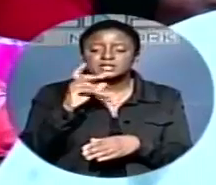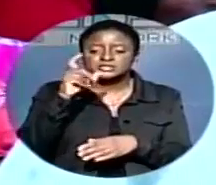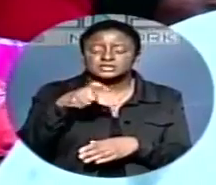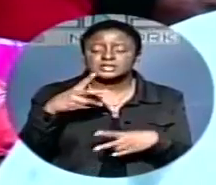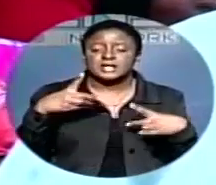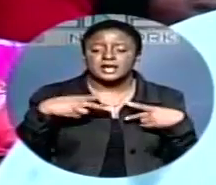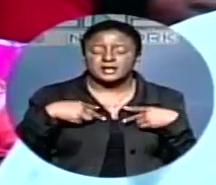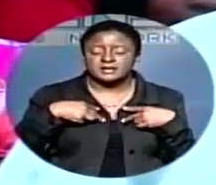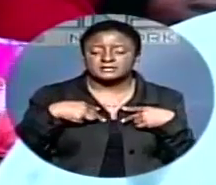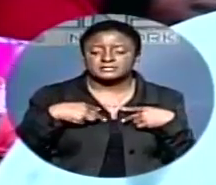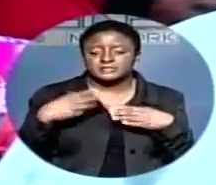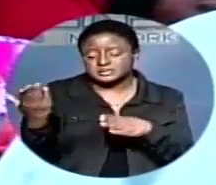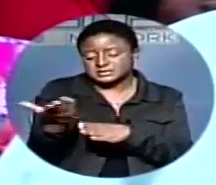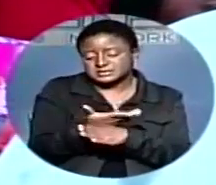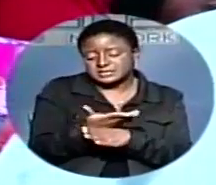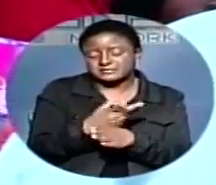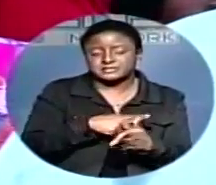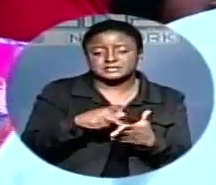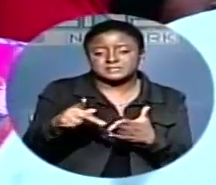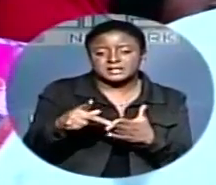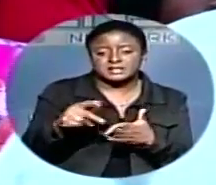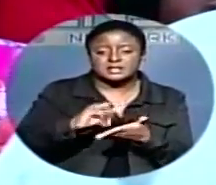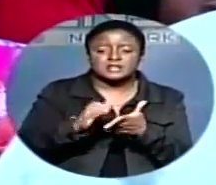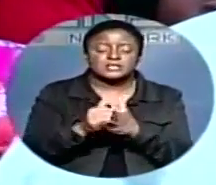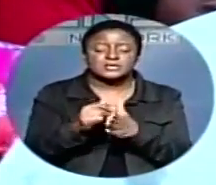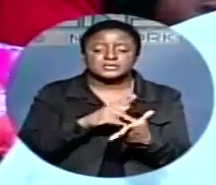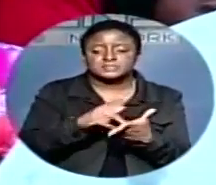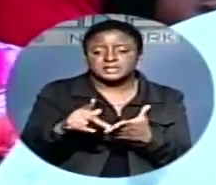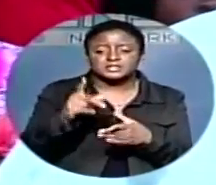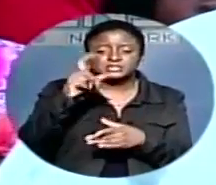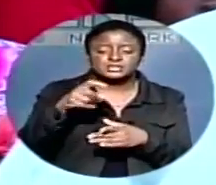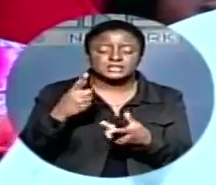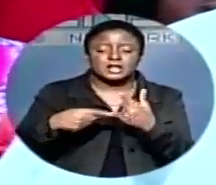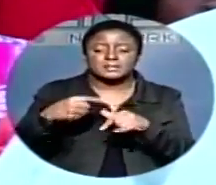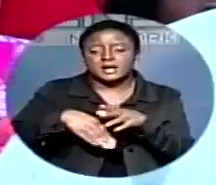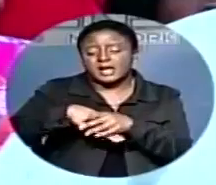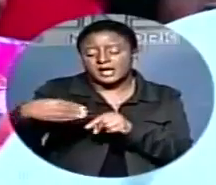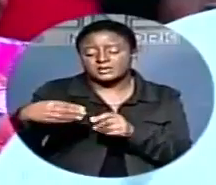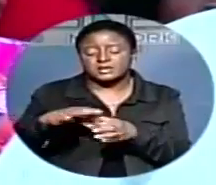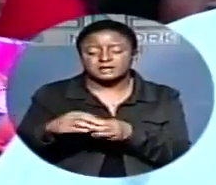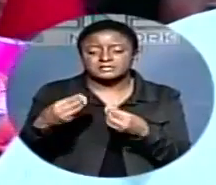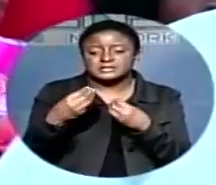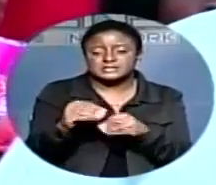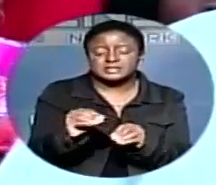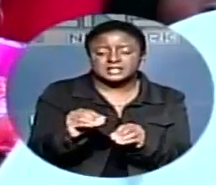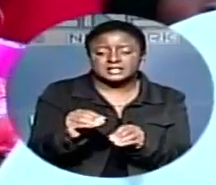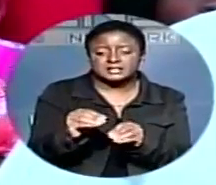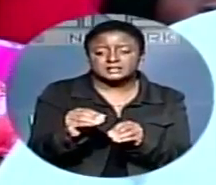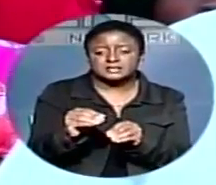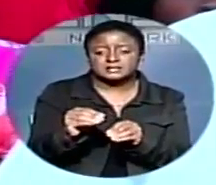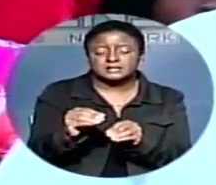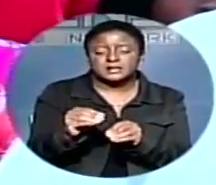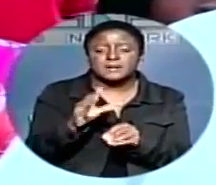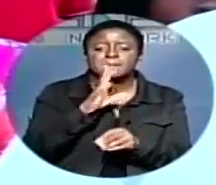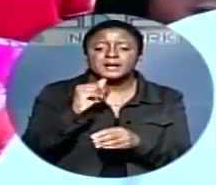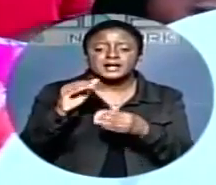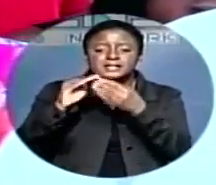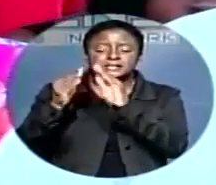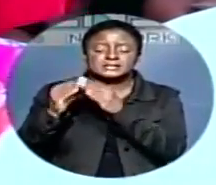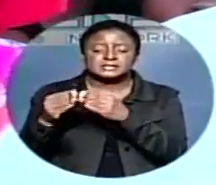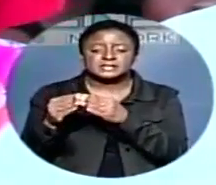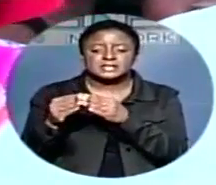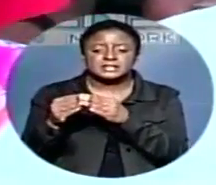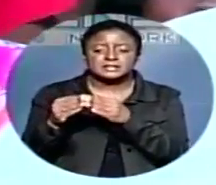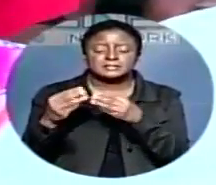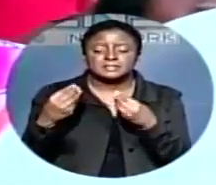should come out of the sale of any sale to SuperValue. That ruling by Justice Longy now is